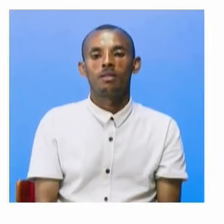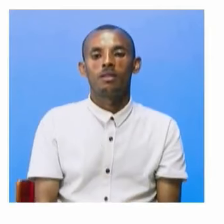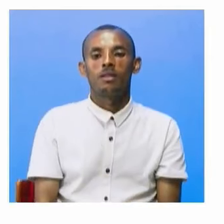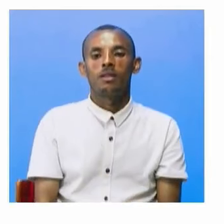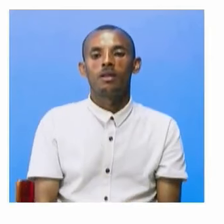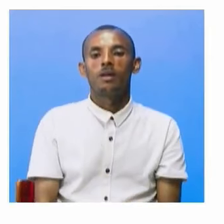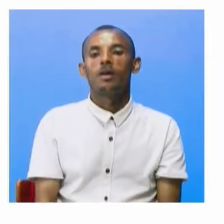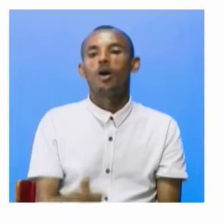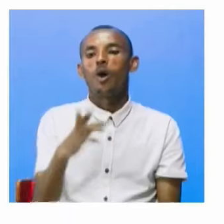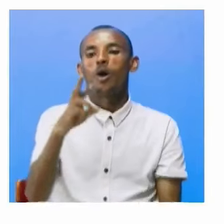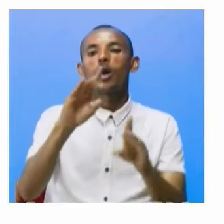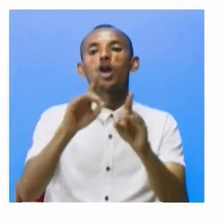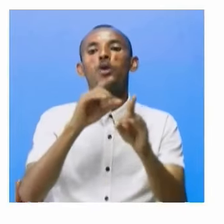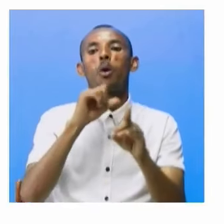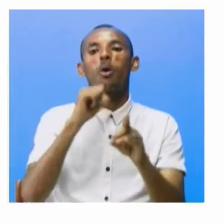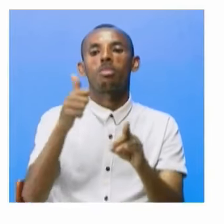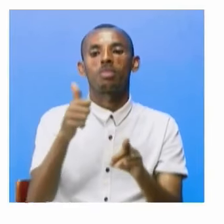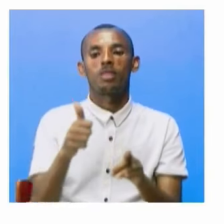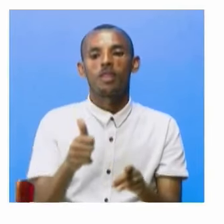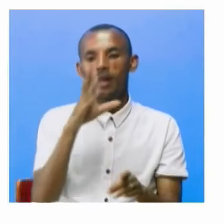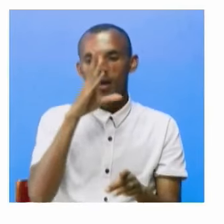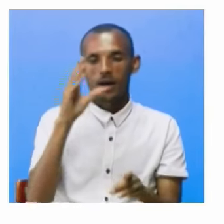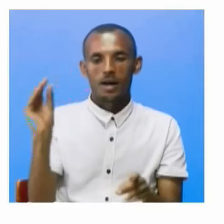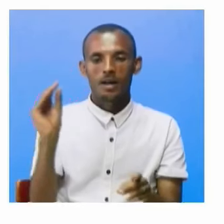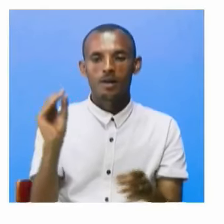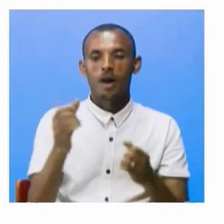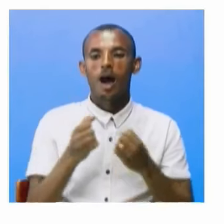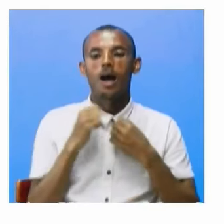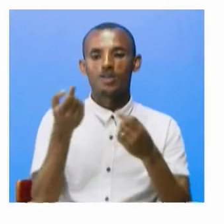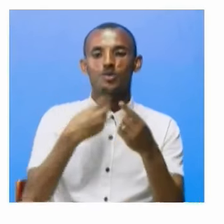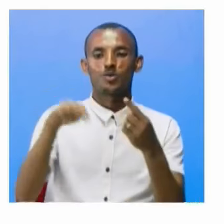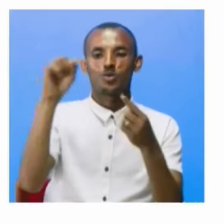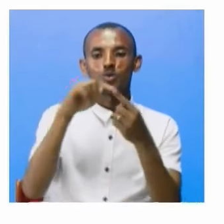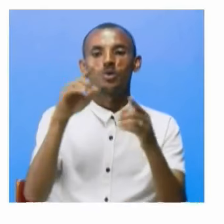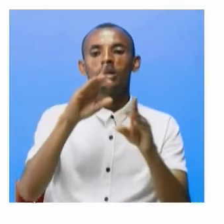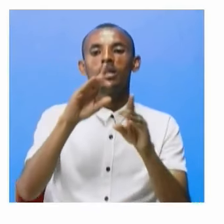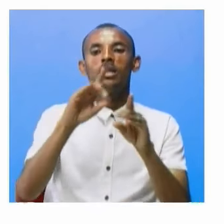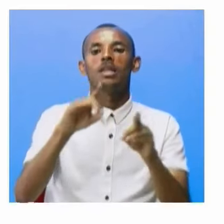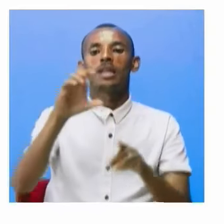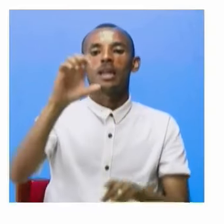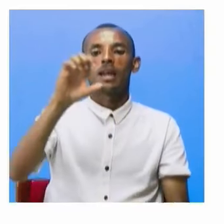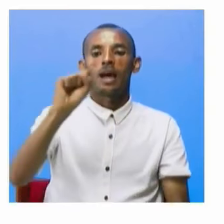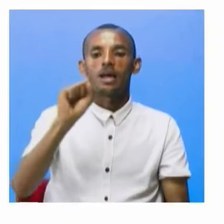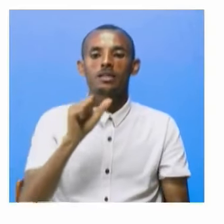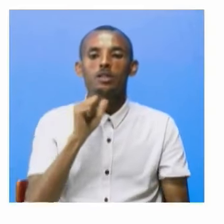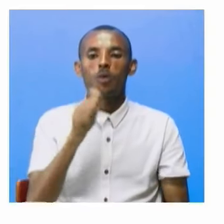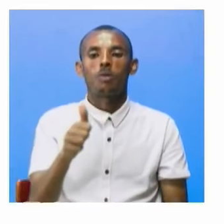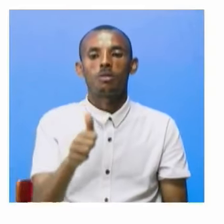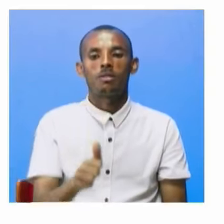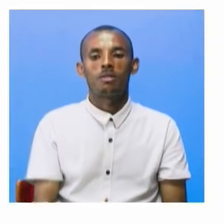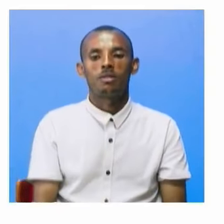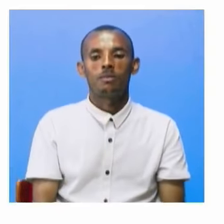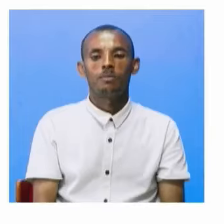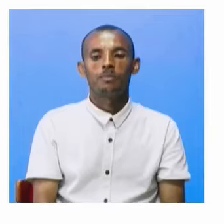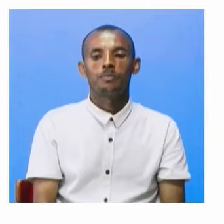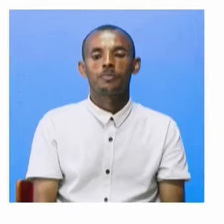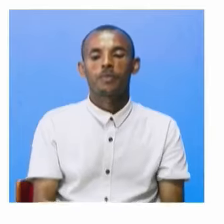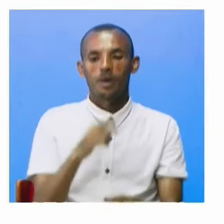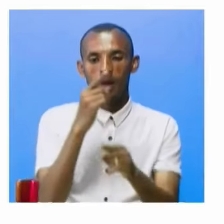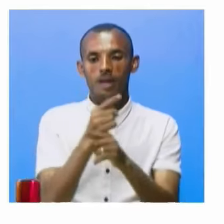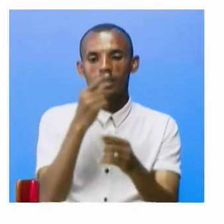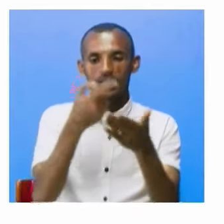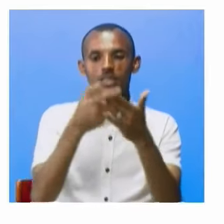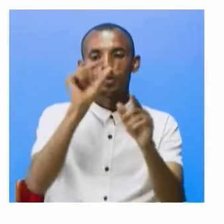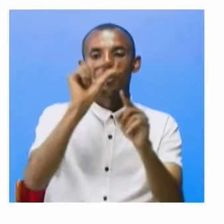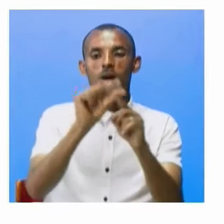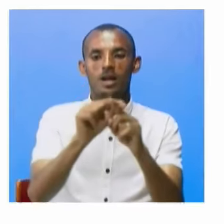yeah, or don't, yes, and for has to, does not, right? These were the